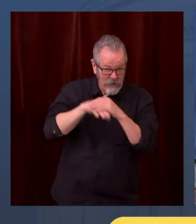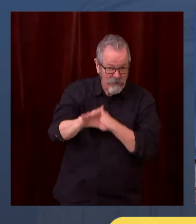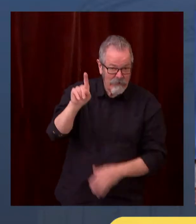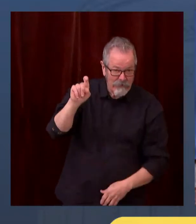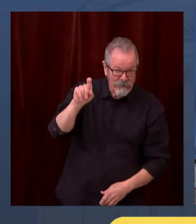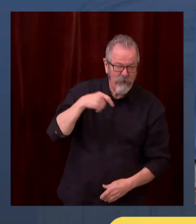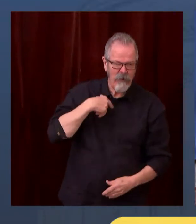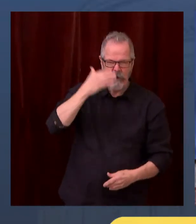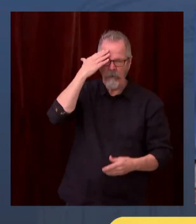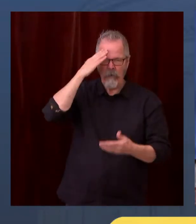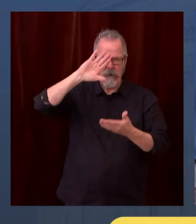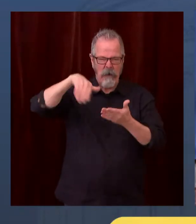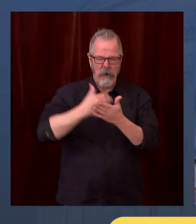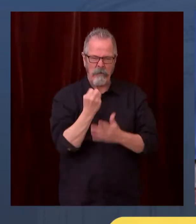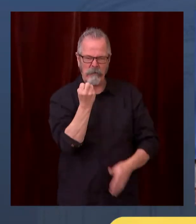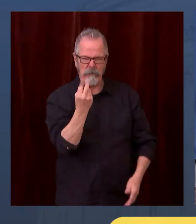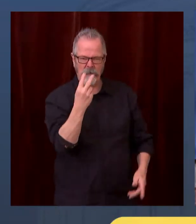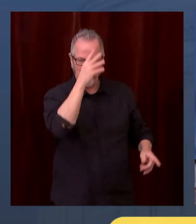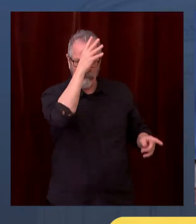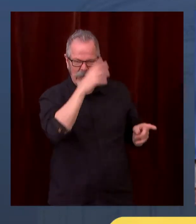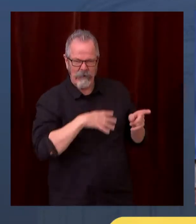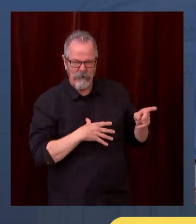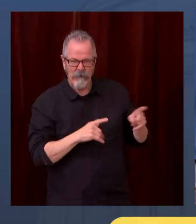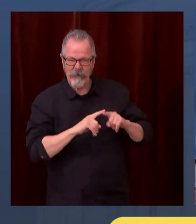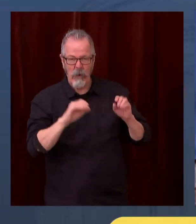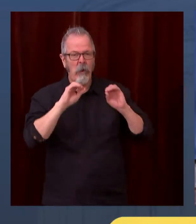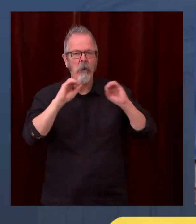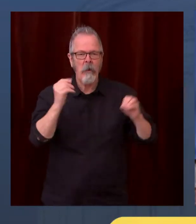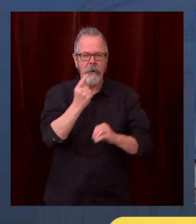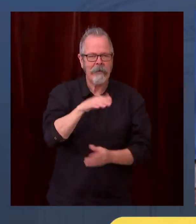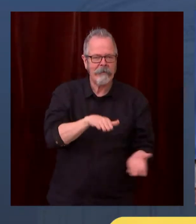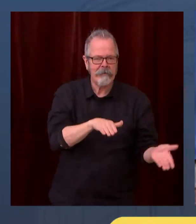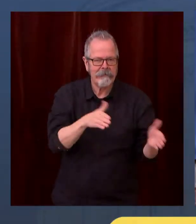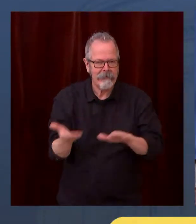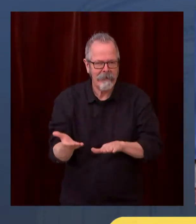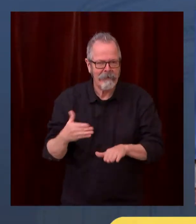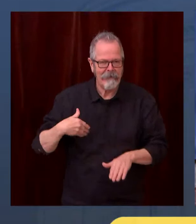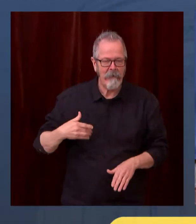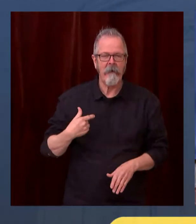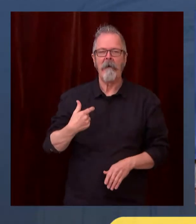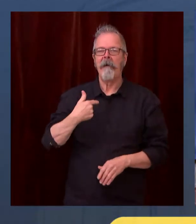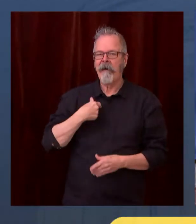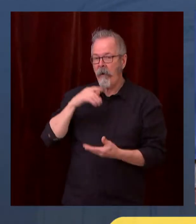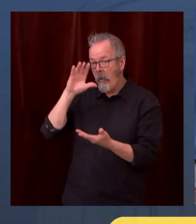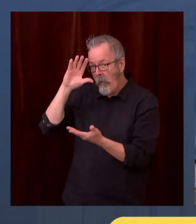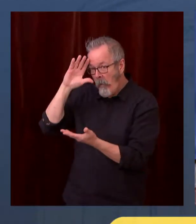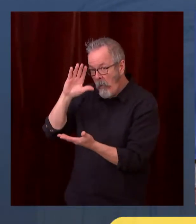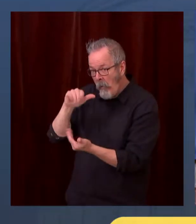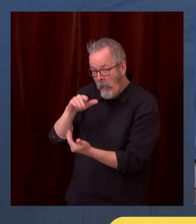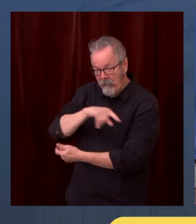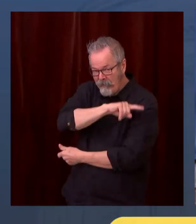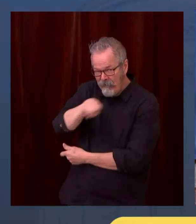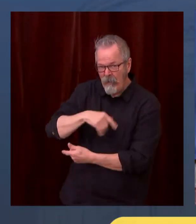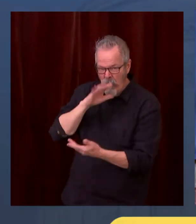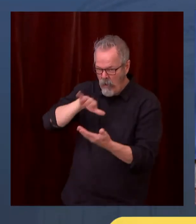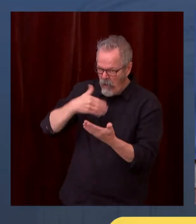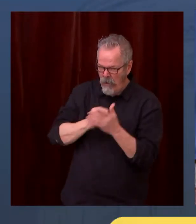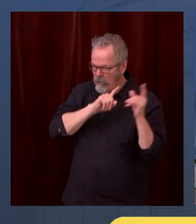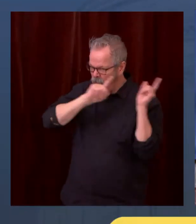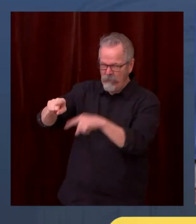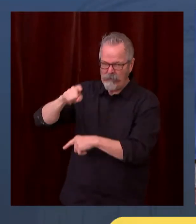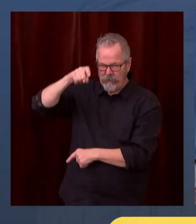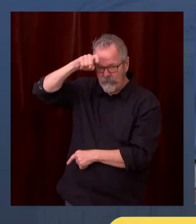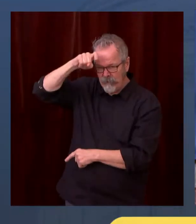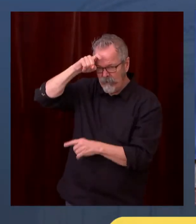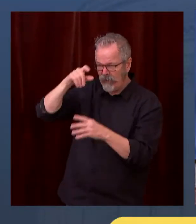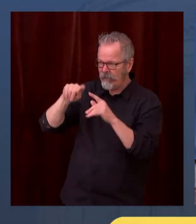nobody's lost their lives due to COVID. So we're really hoping people can be on that Seahawks team and being safe and careful